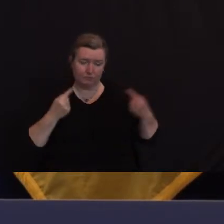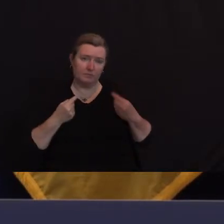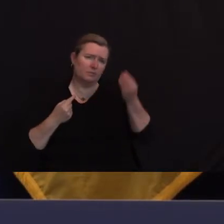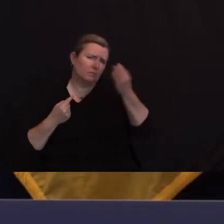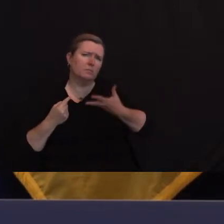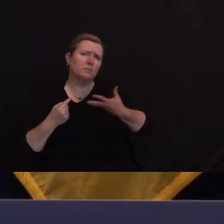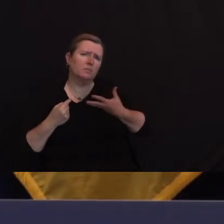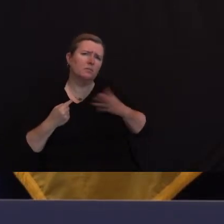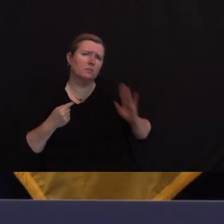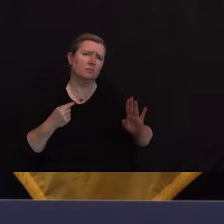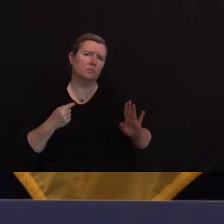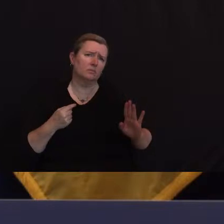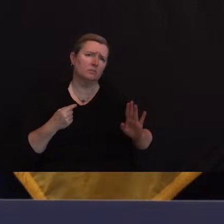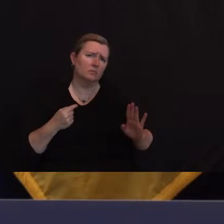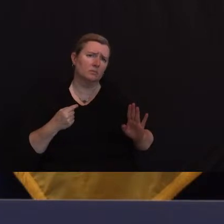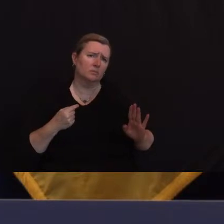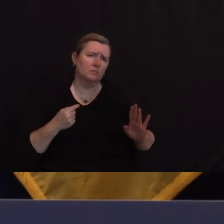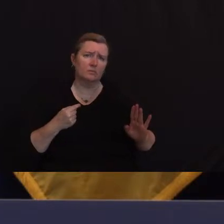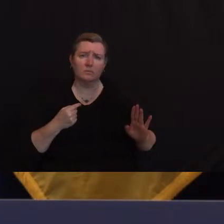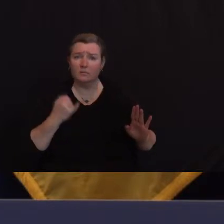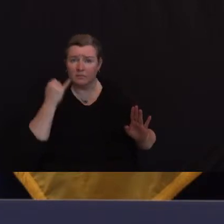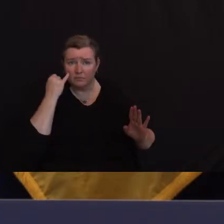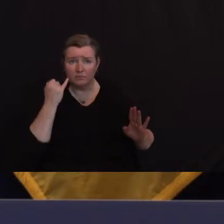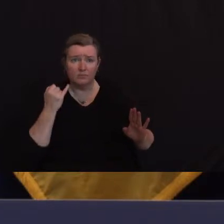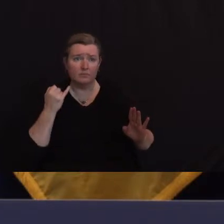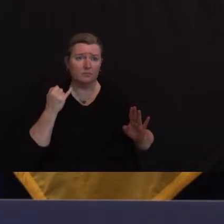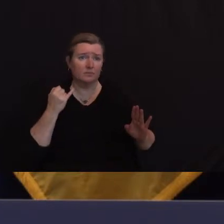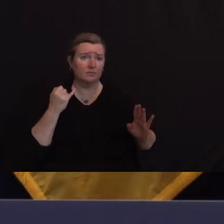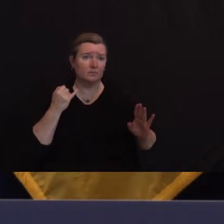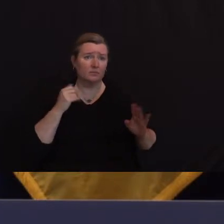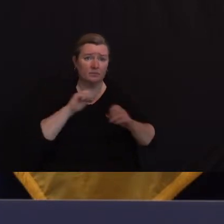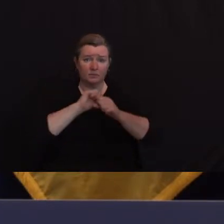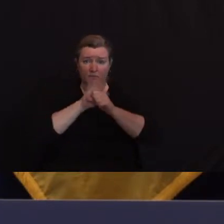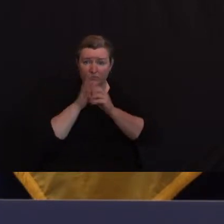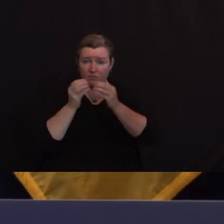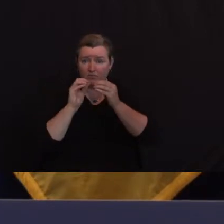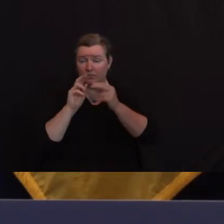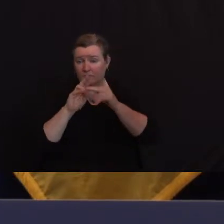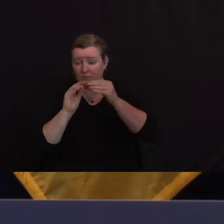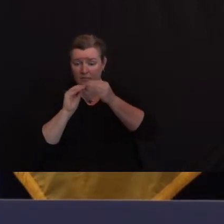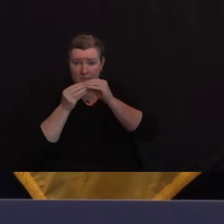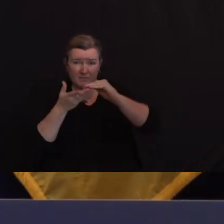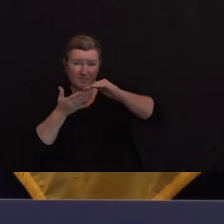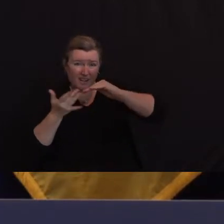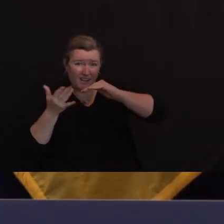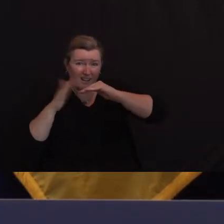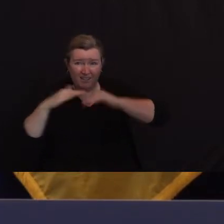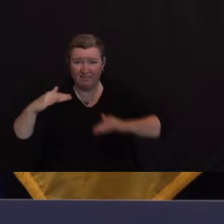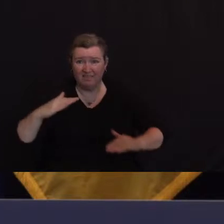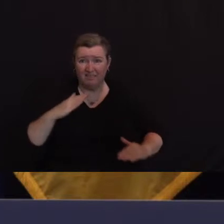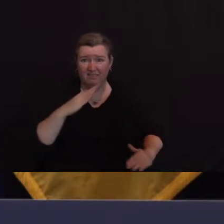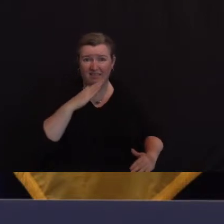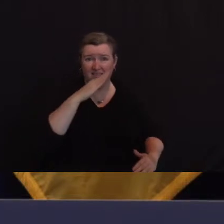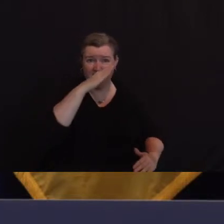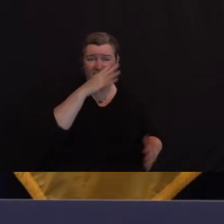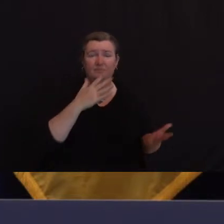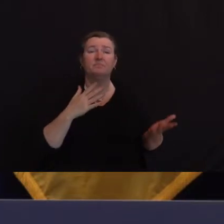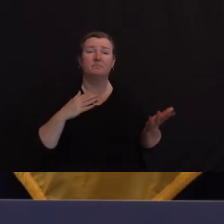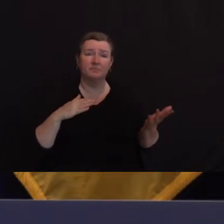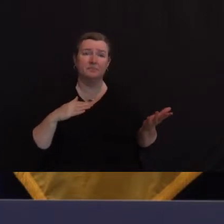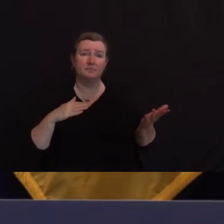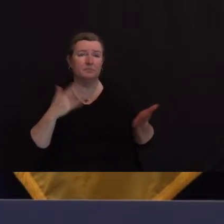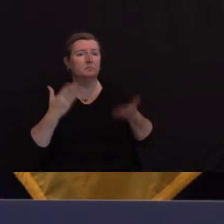goes south on us in a very big way, and I'm not sure how I'd necessarily define that, we're going